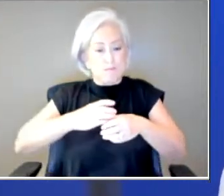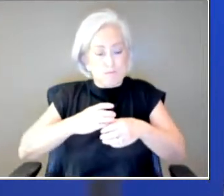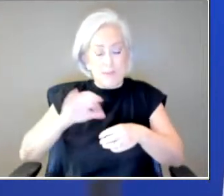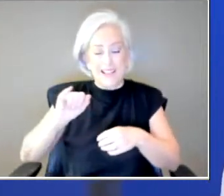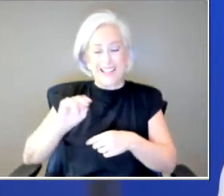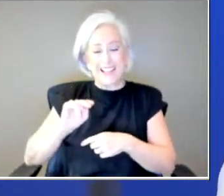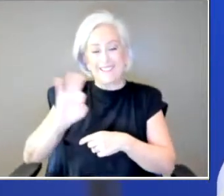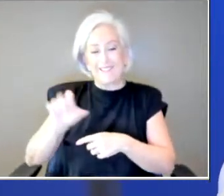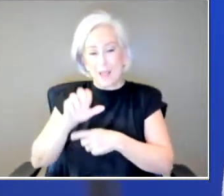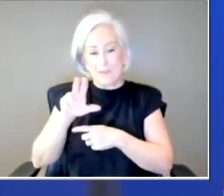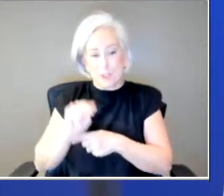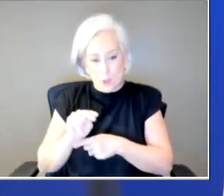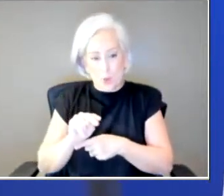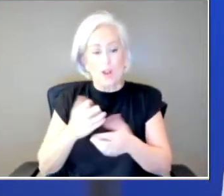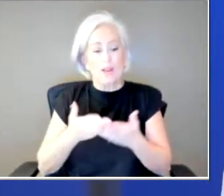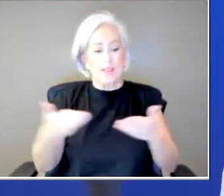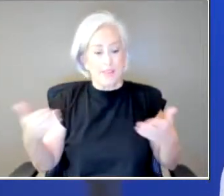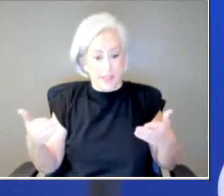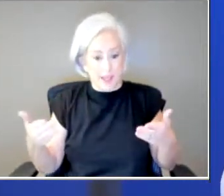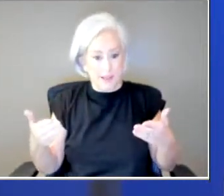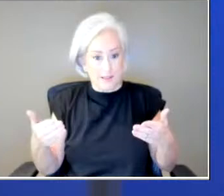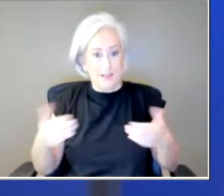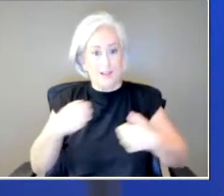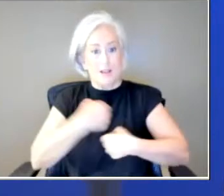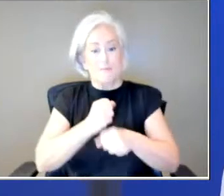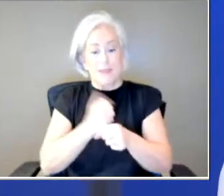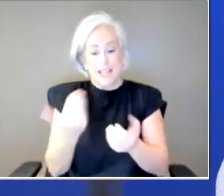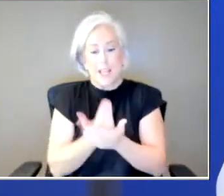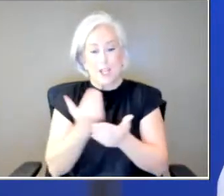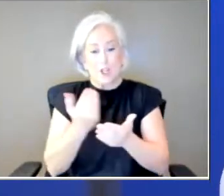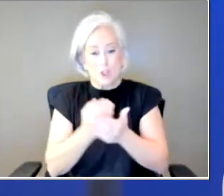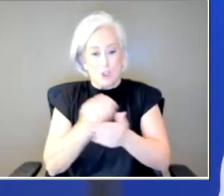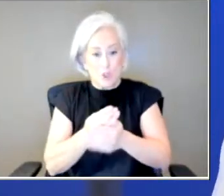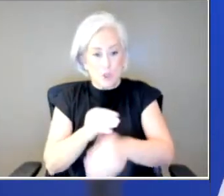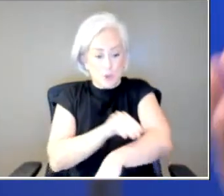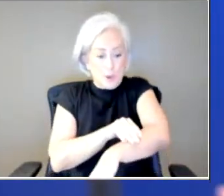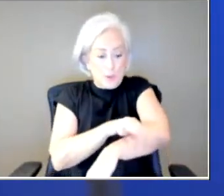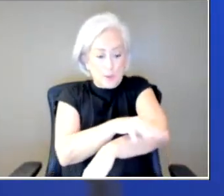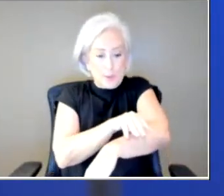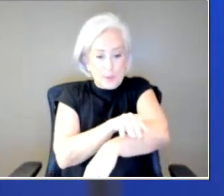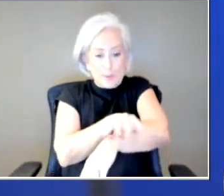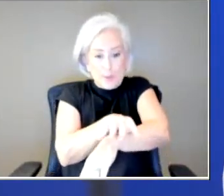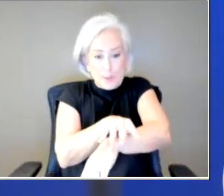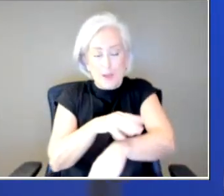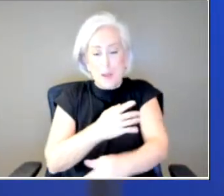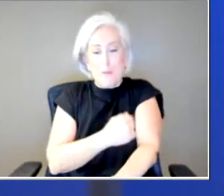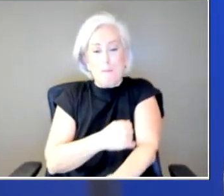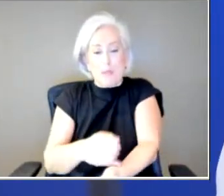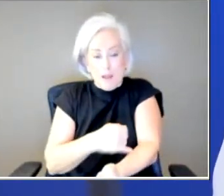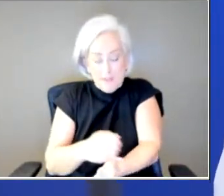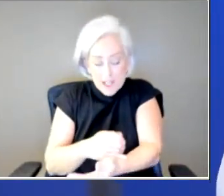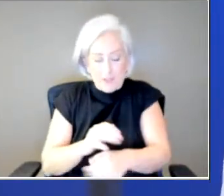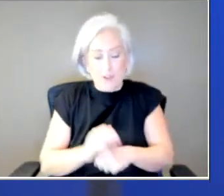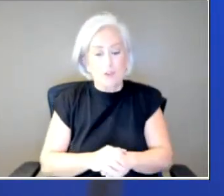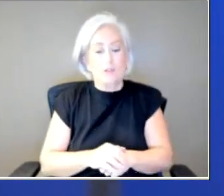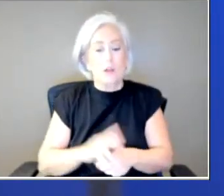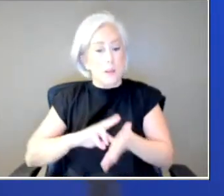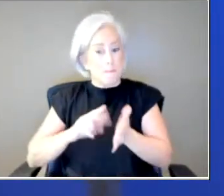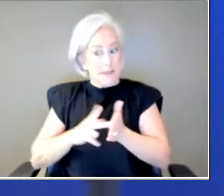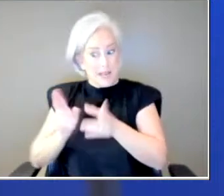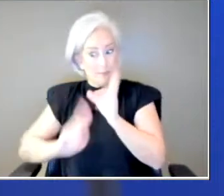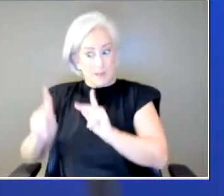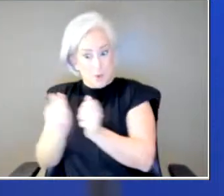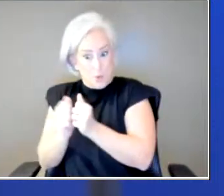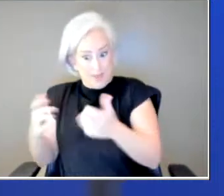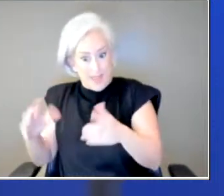creating new blood vessels. We call that neovascularity. These are abnormal blood vessels that most people without osteoarthritic pain don't have, and they go into parts of the